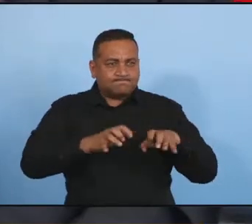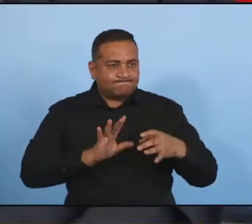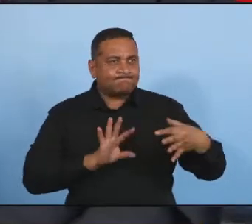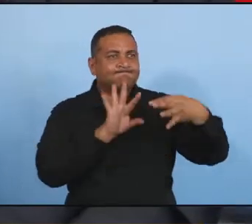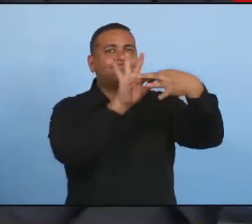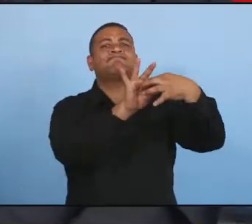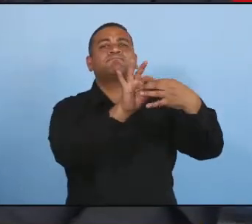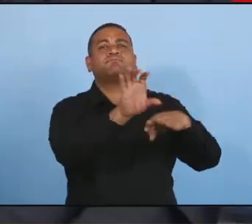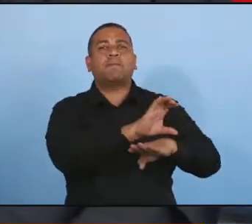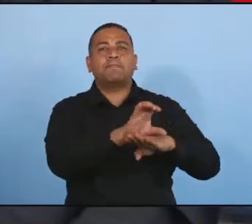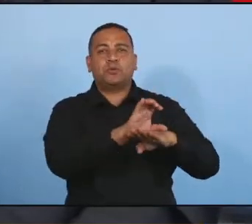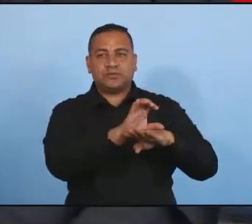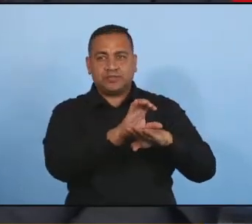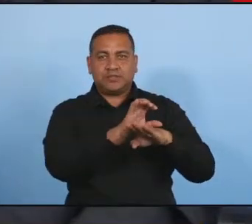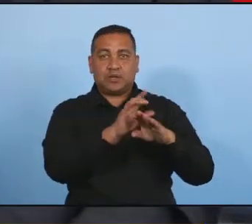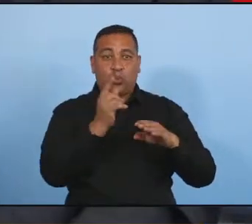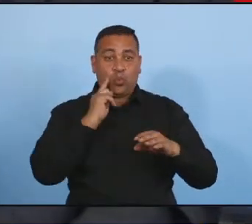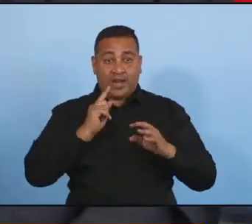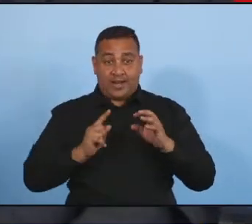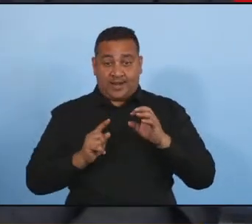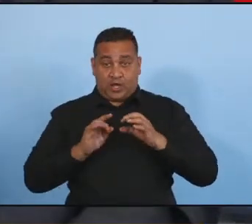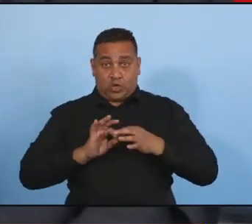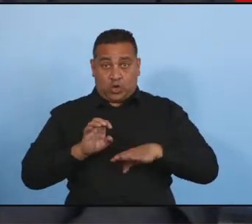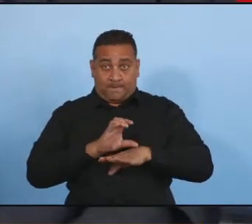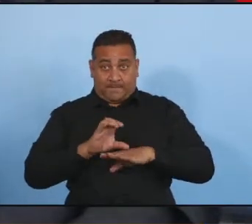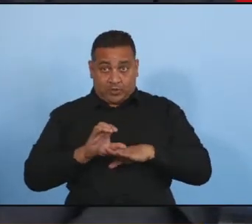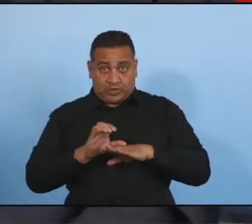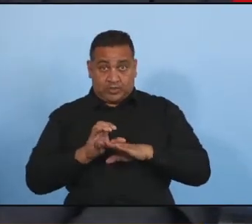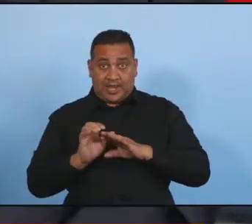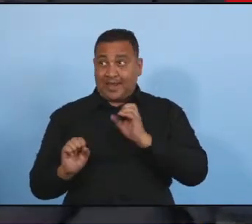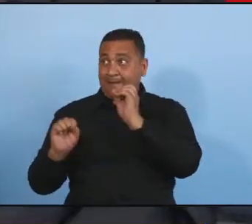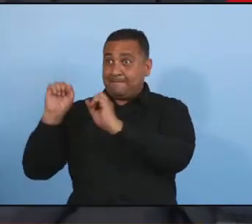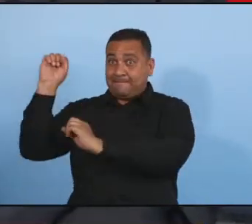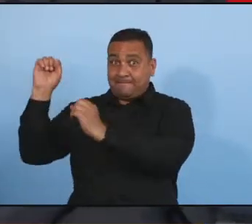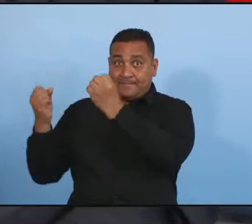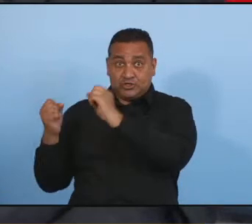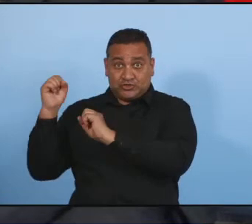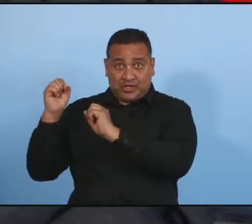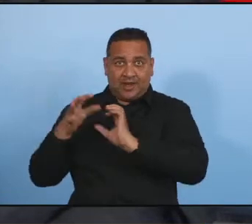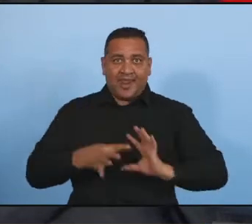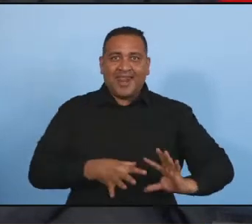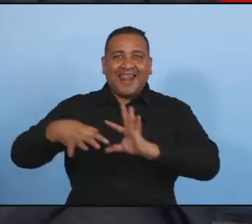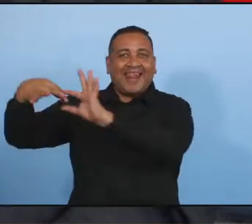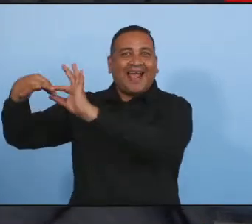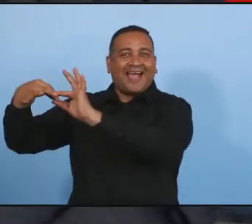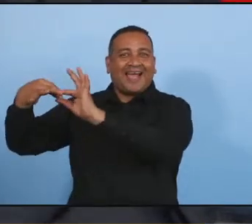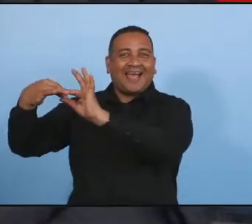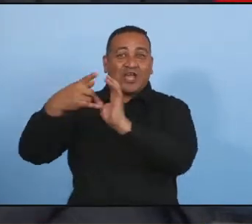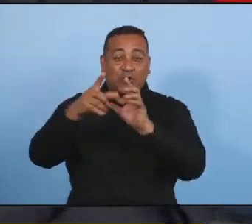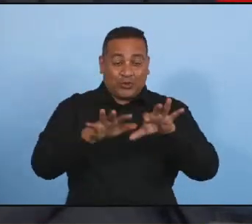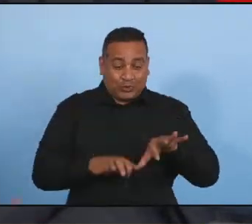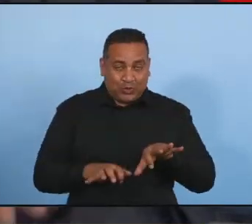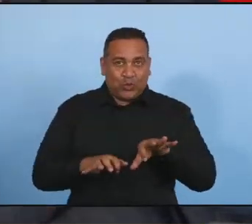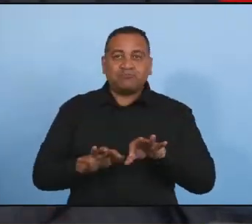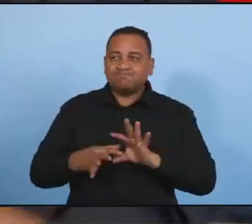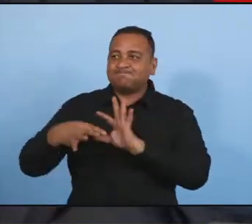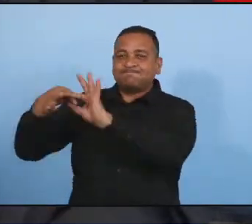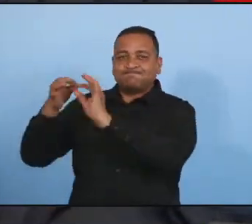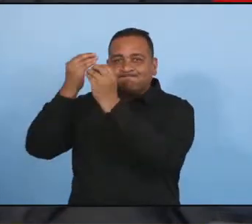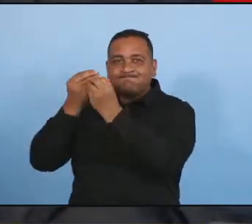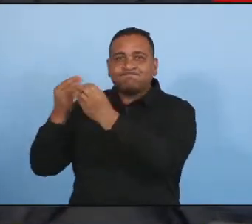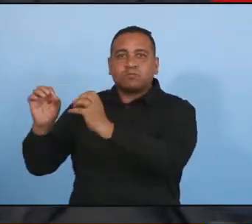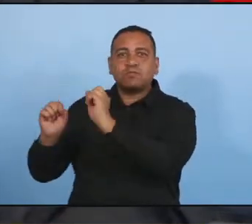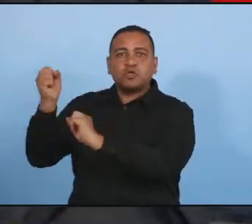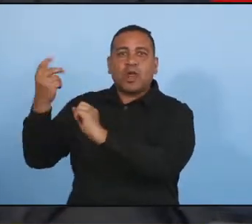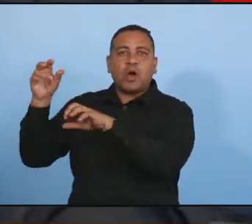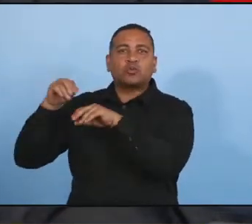does the lathe or milling machine, which is computerized, does the machining based on the program that has been. So we do offer